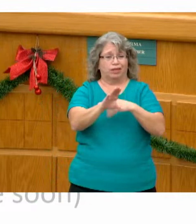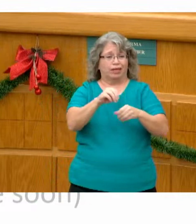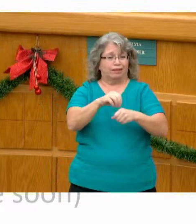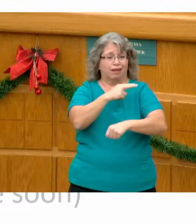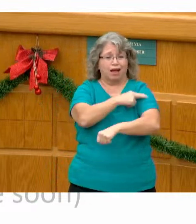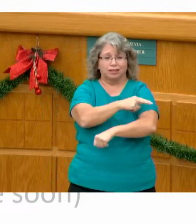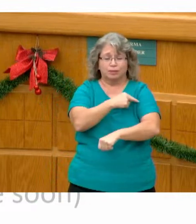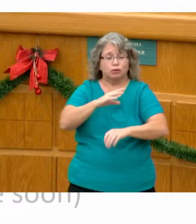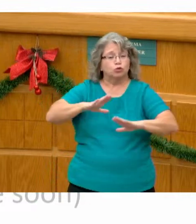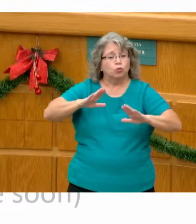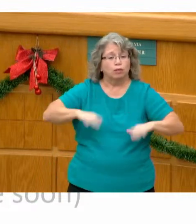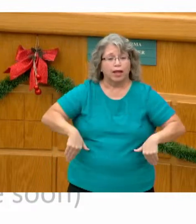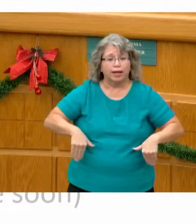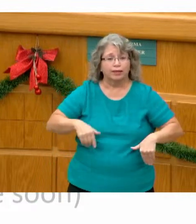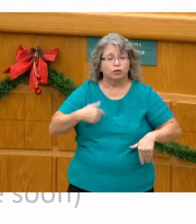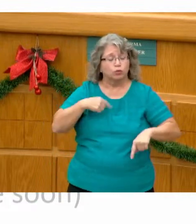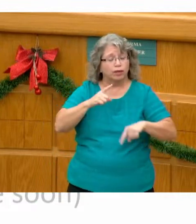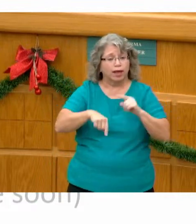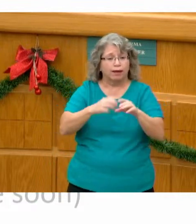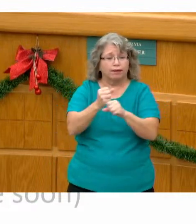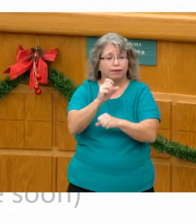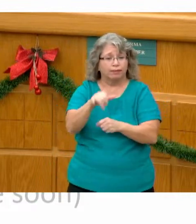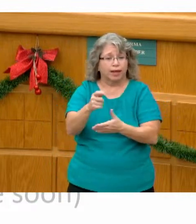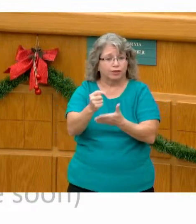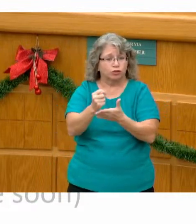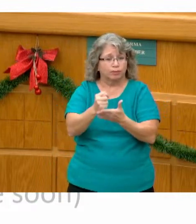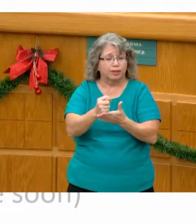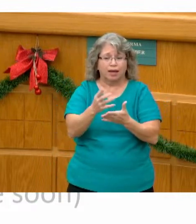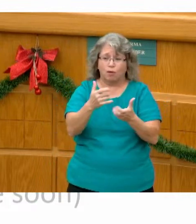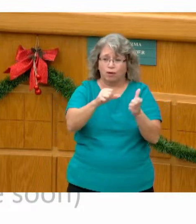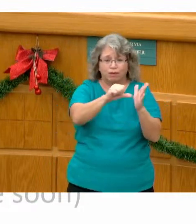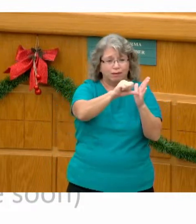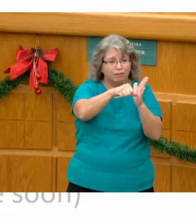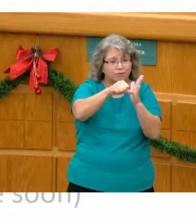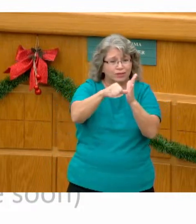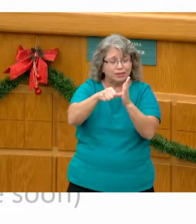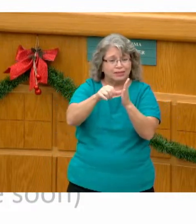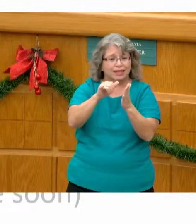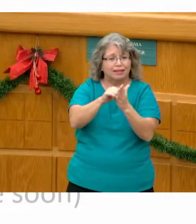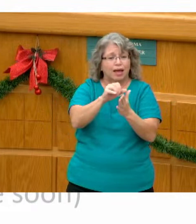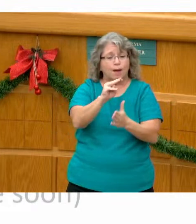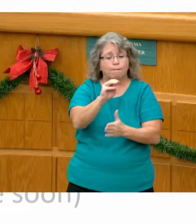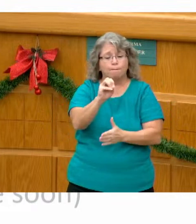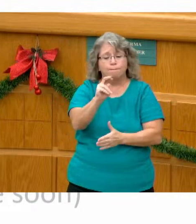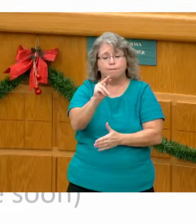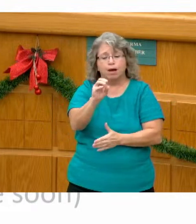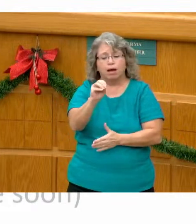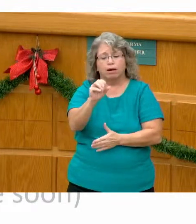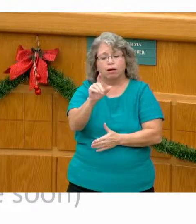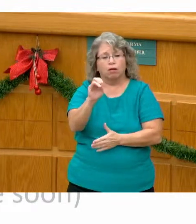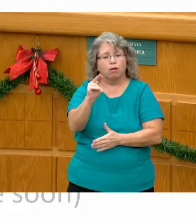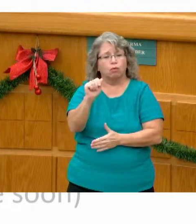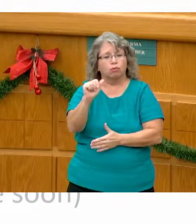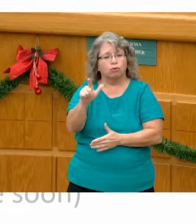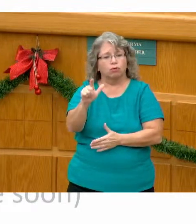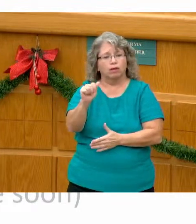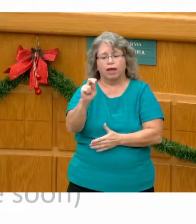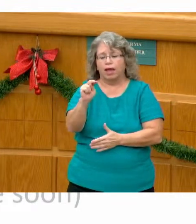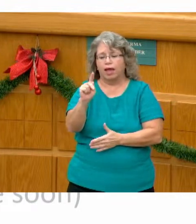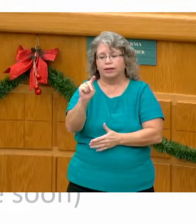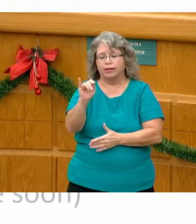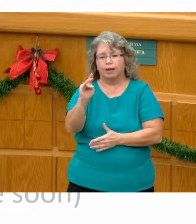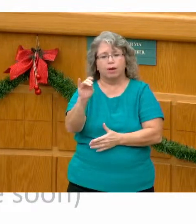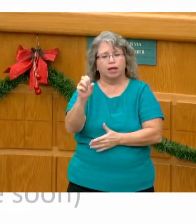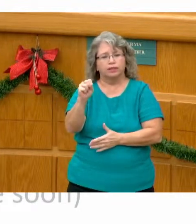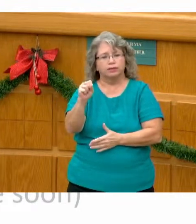stress enough that these monoclonal antibodies are free for us here in the Coastal Bend. If you were to live in another part of the country, it'd